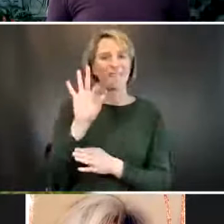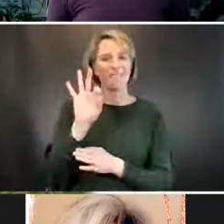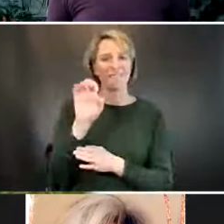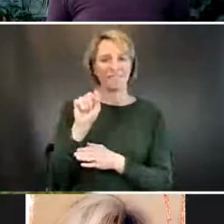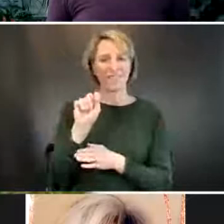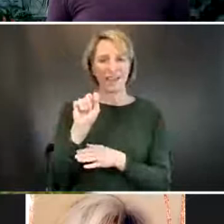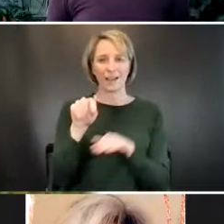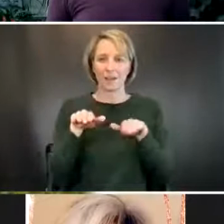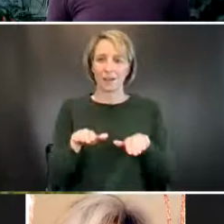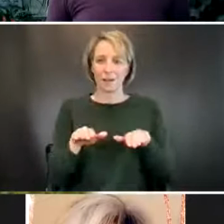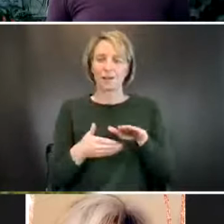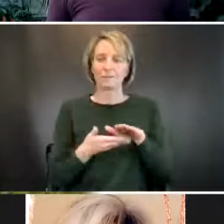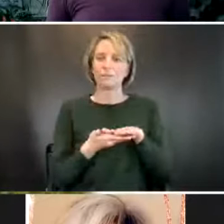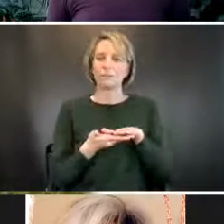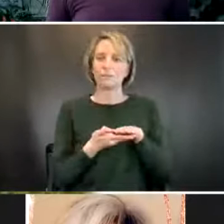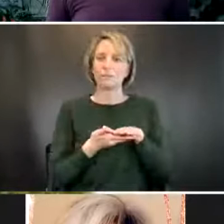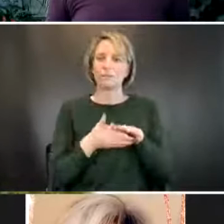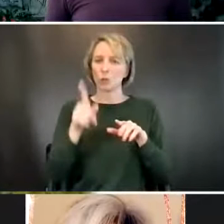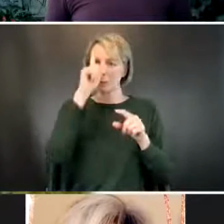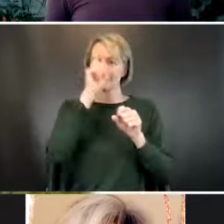Take a breath.